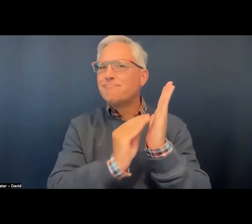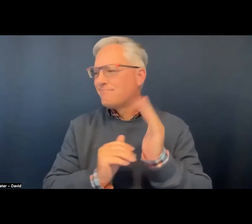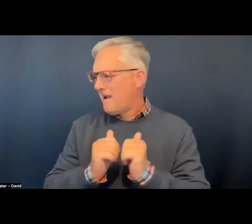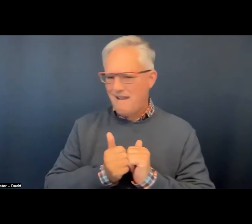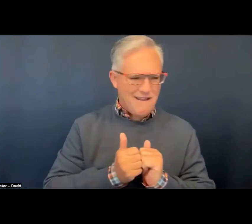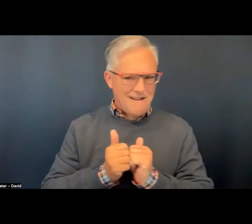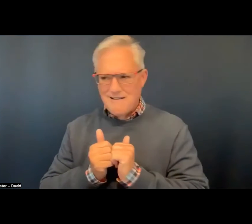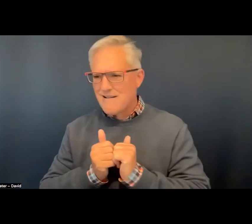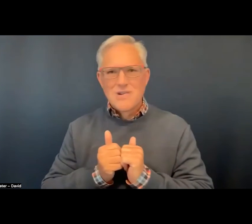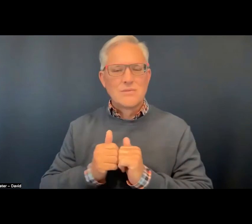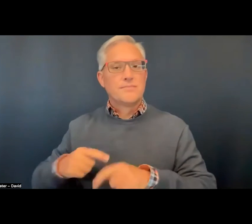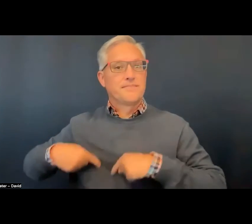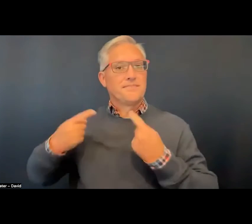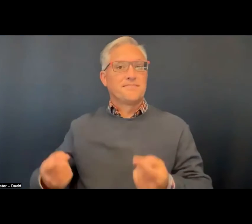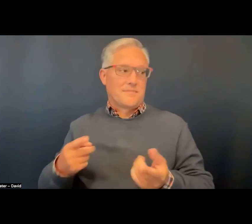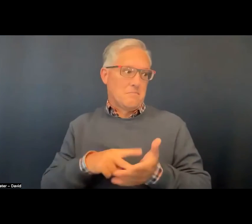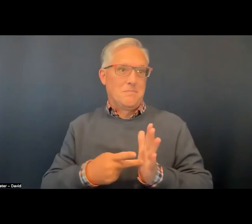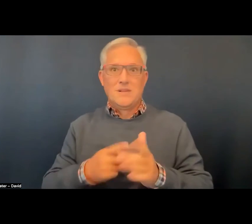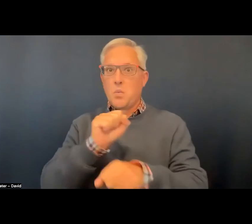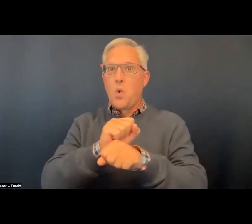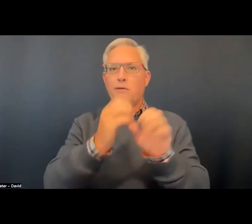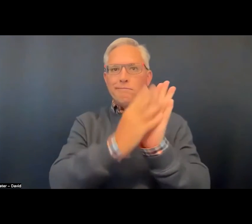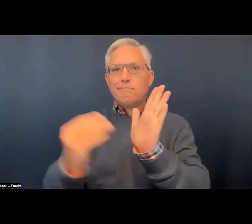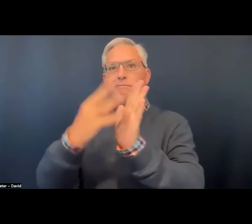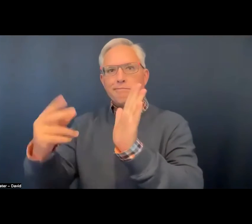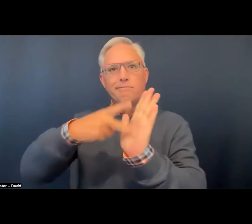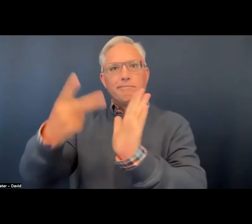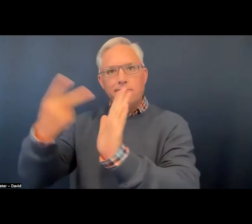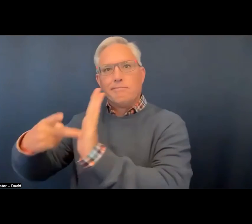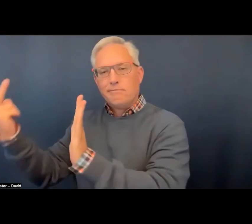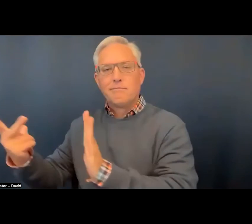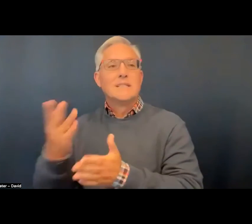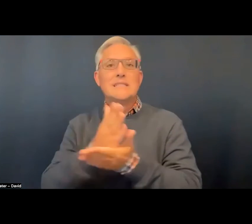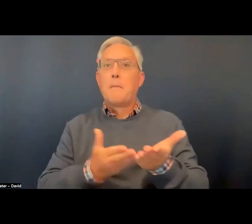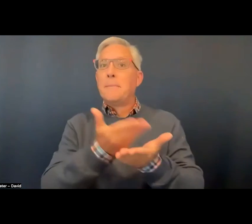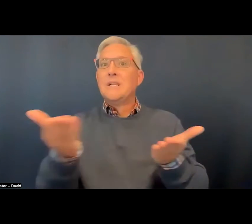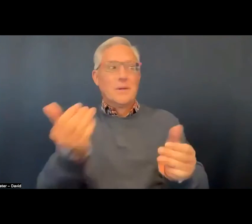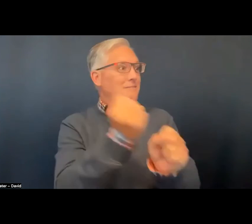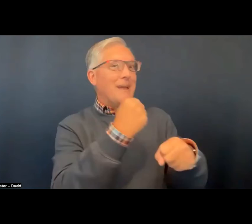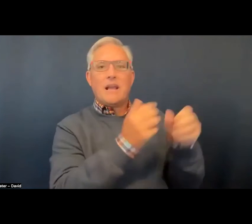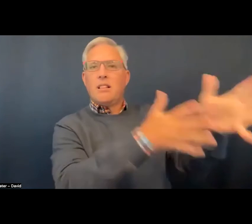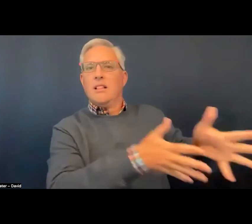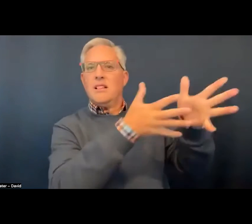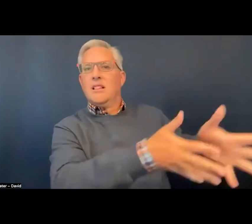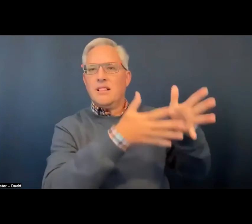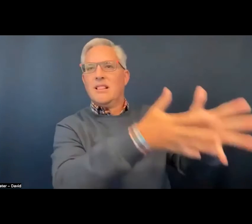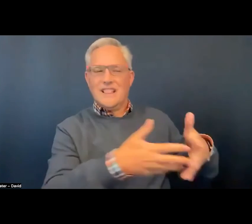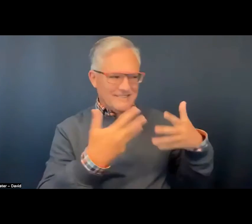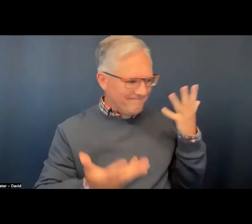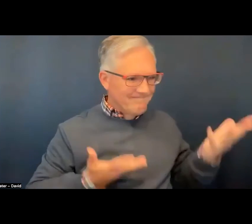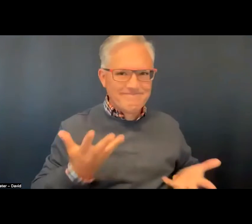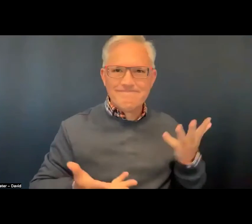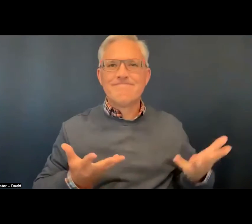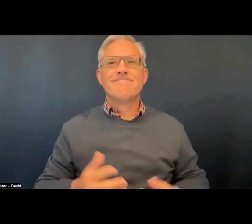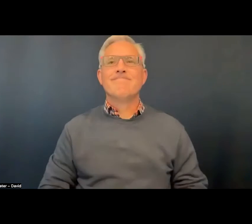Up until now, this has meant duplication of work and also a lot of materials going unused, as well as from a commercial point of view,